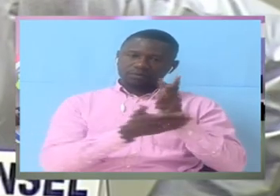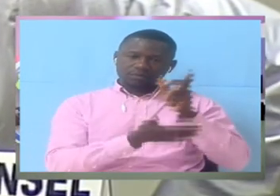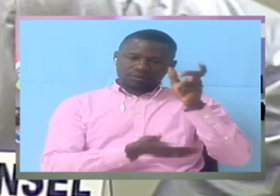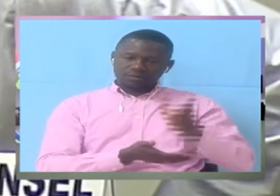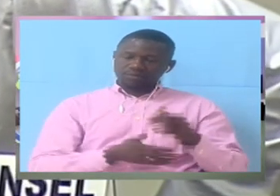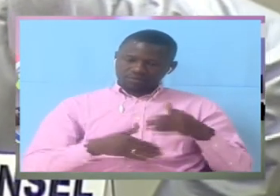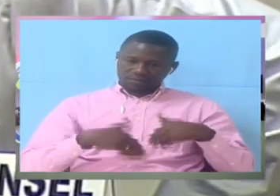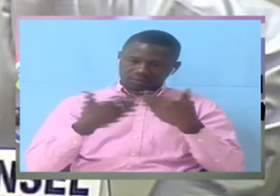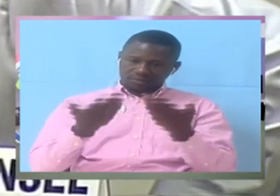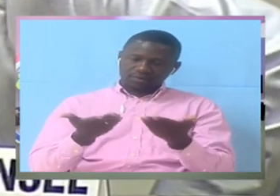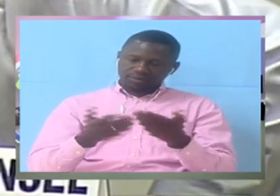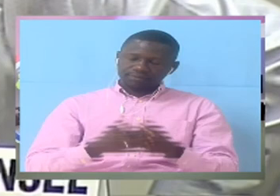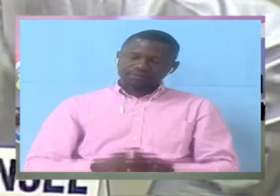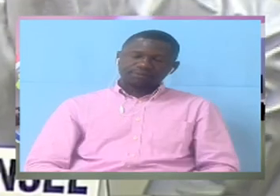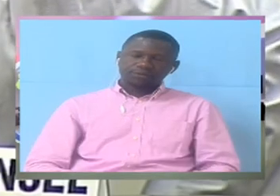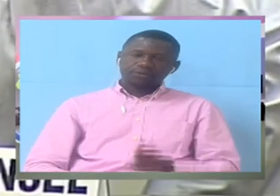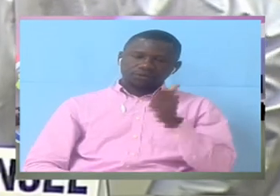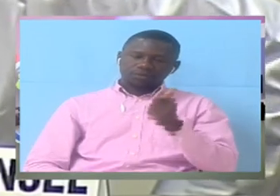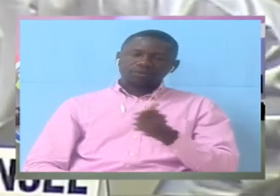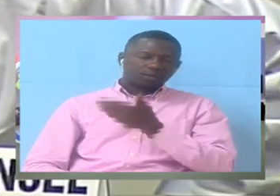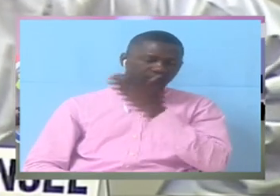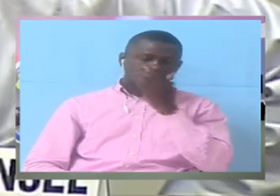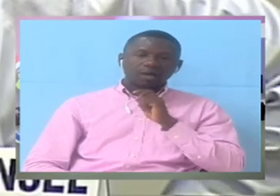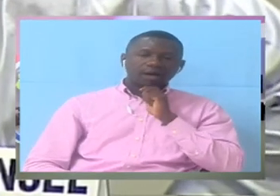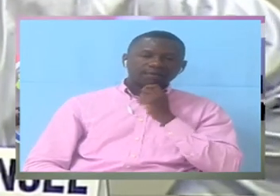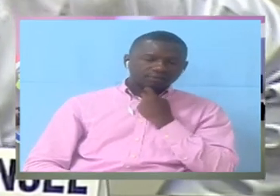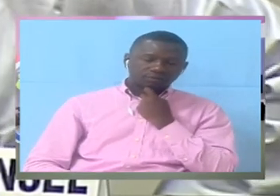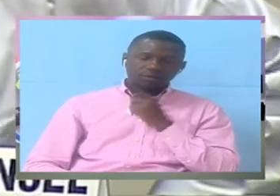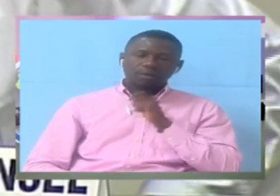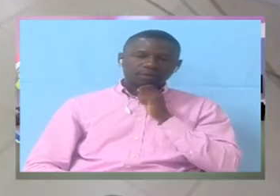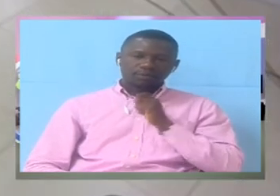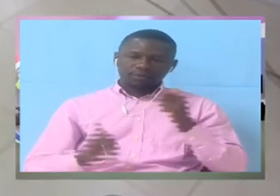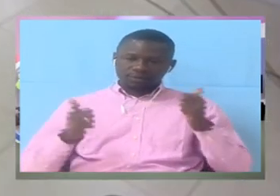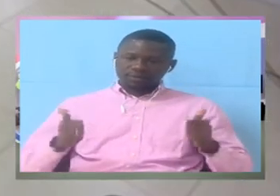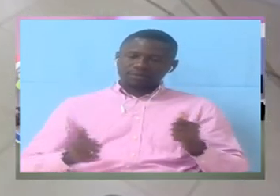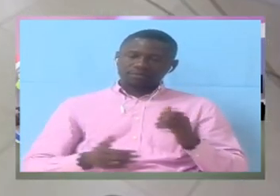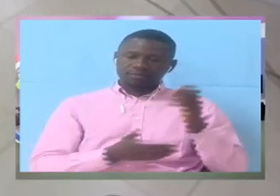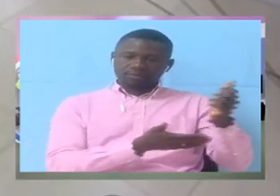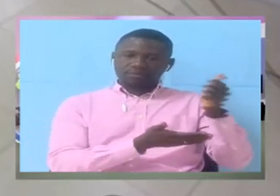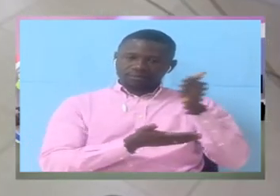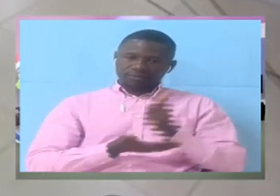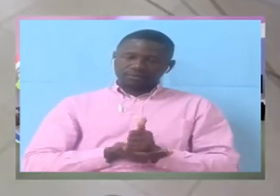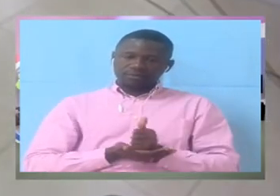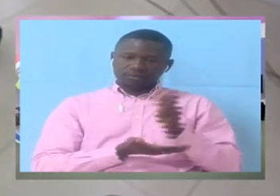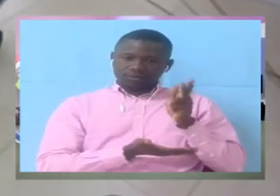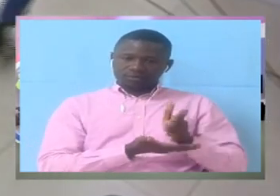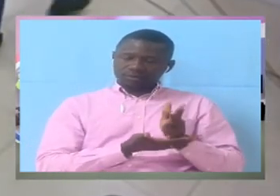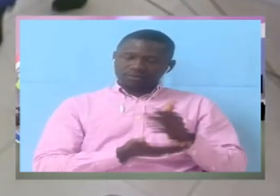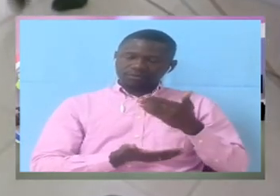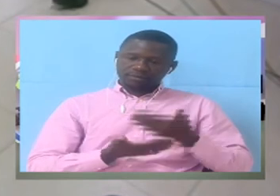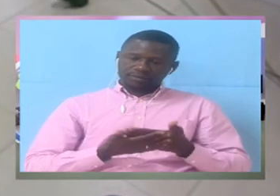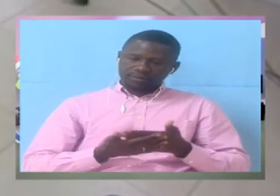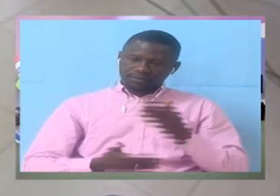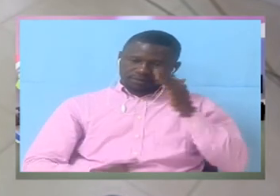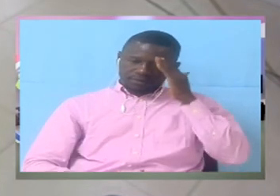Chair. Mr. Osha, kindly bring in the witness. Thank you.